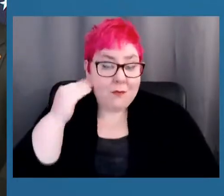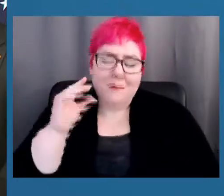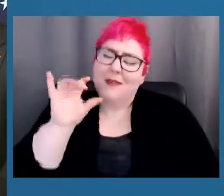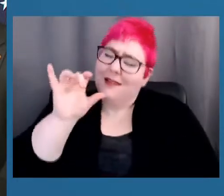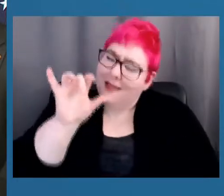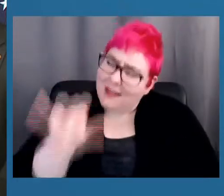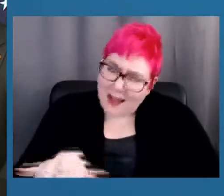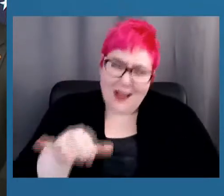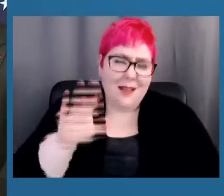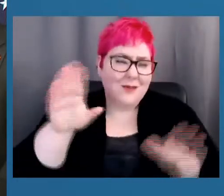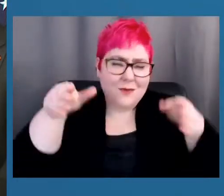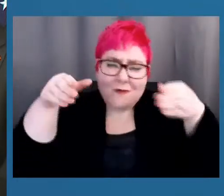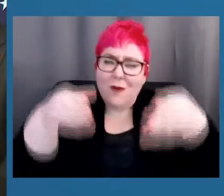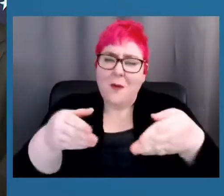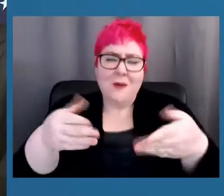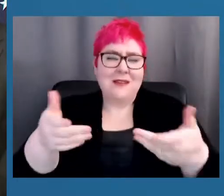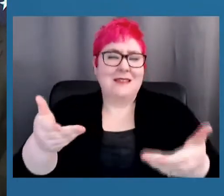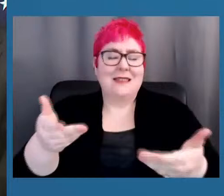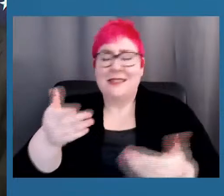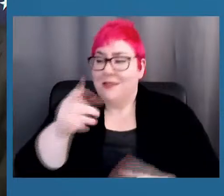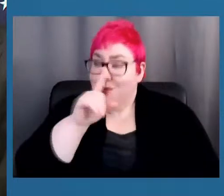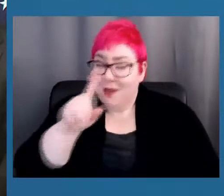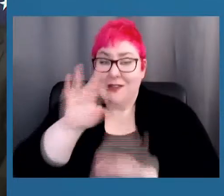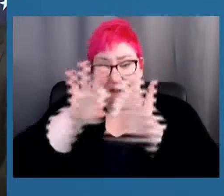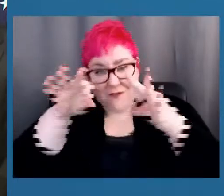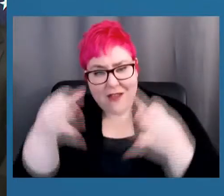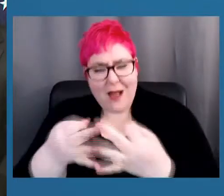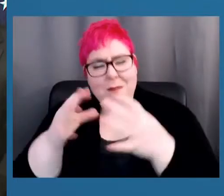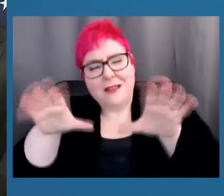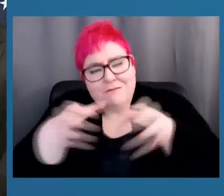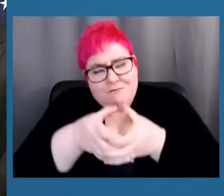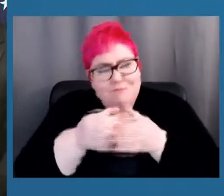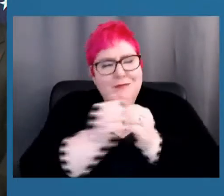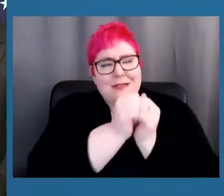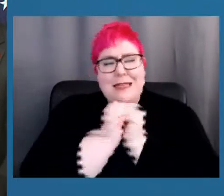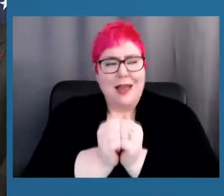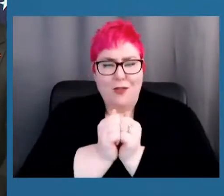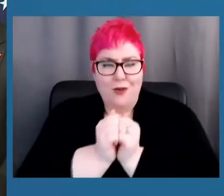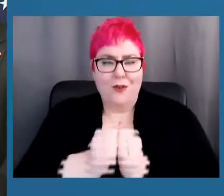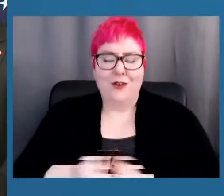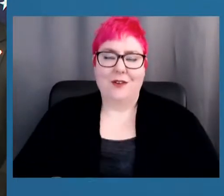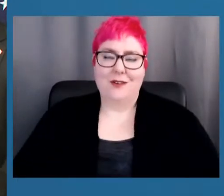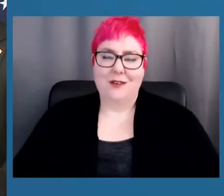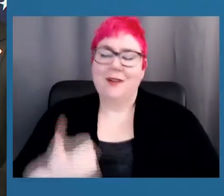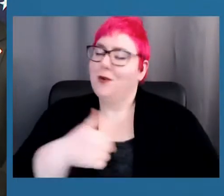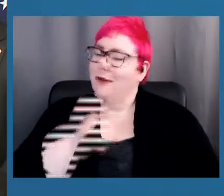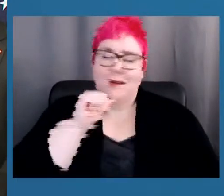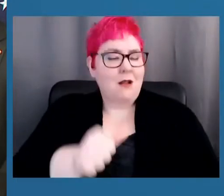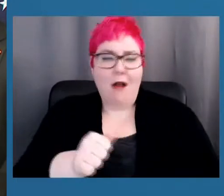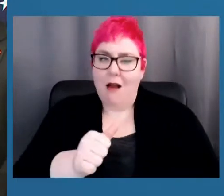it's about keeping families together. So we're not going to allow